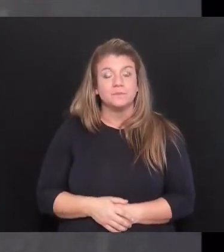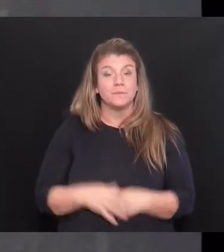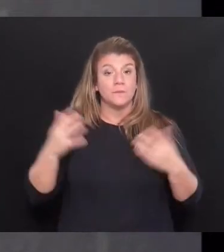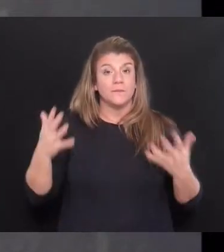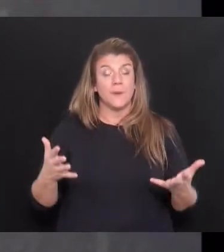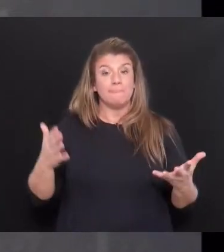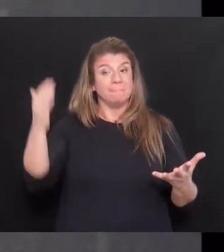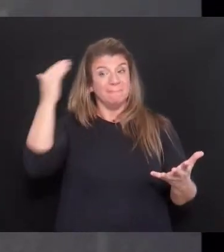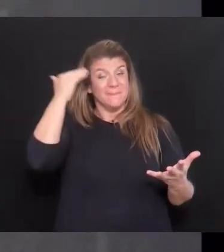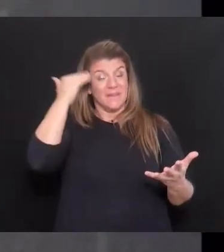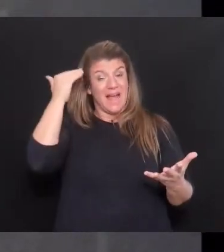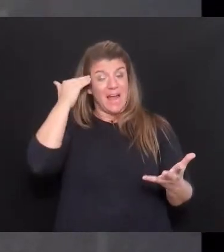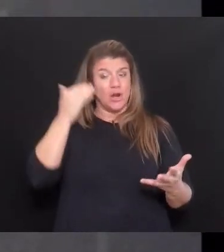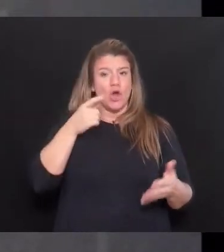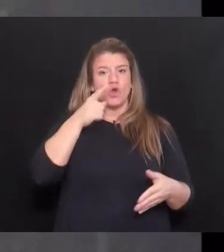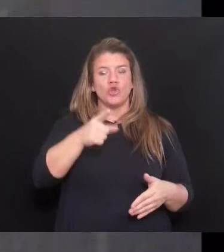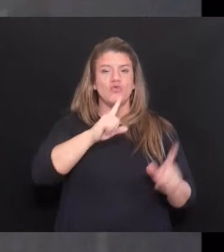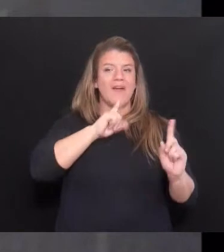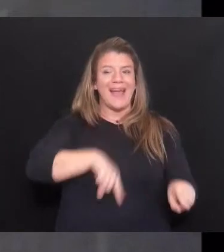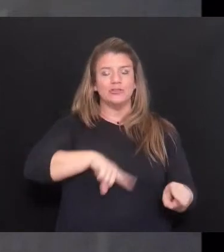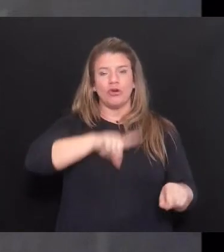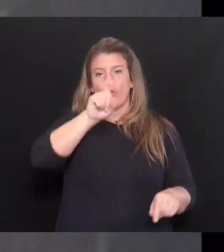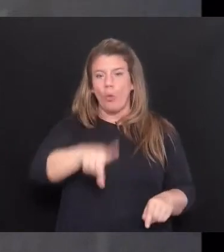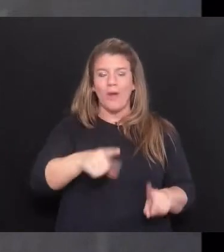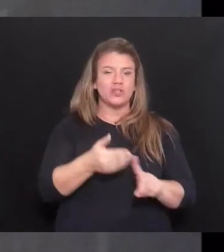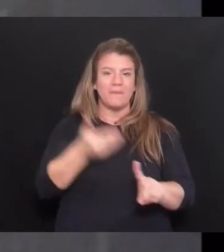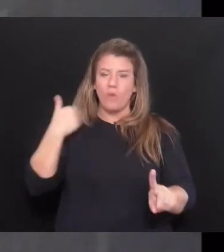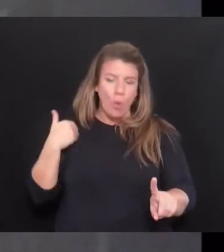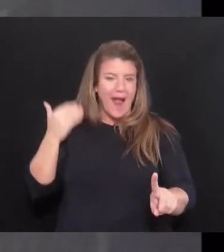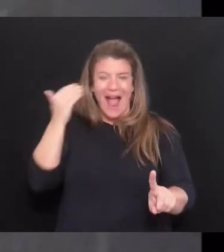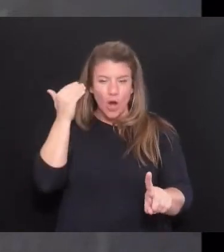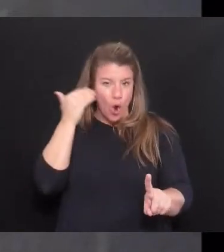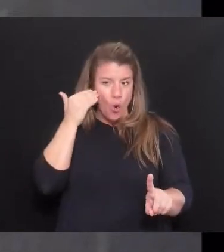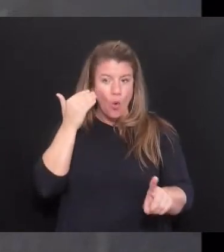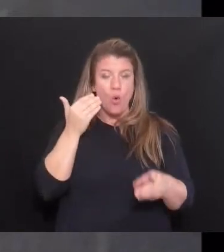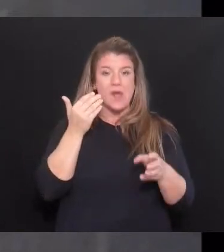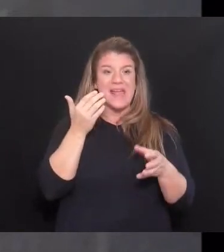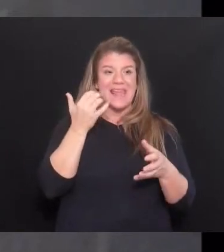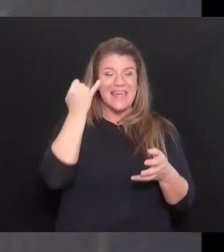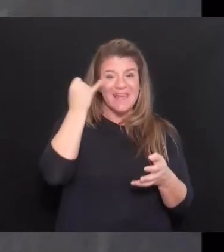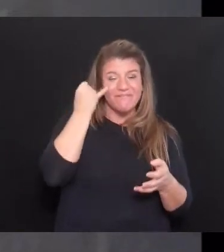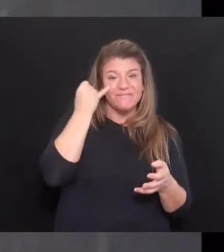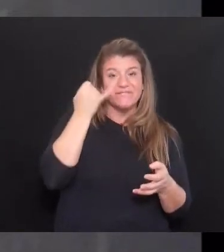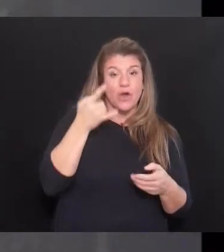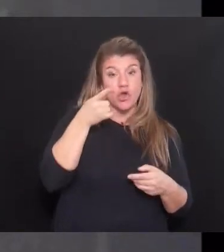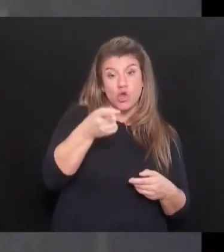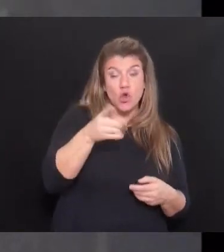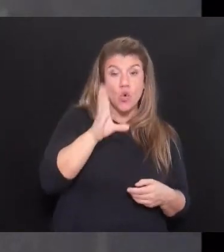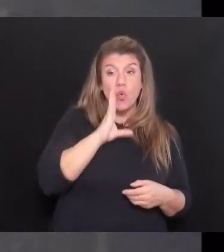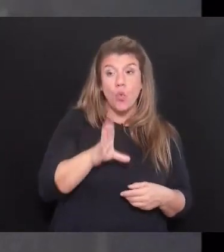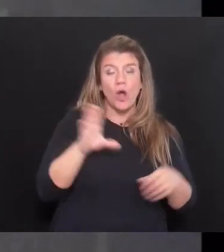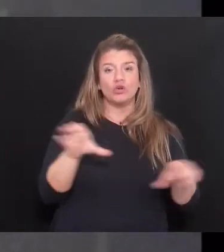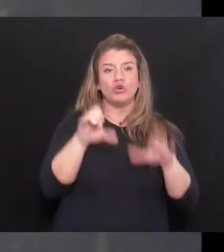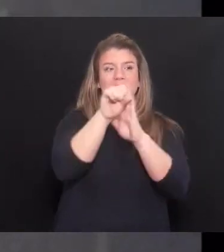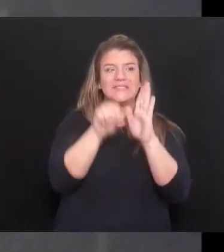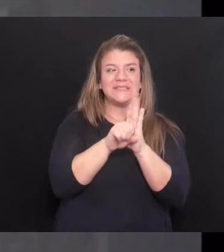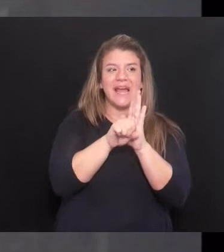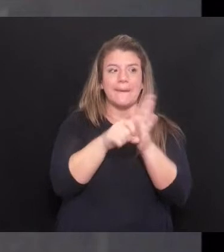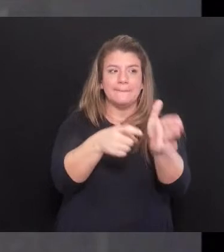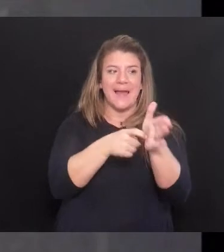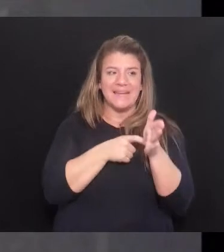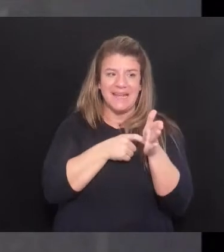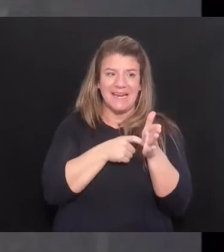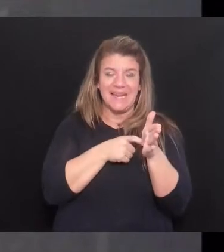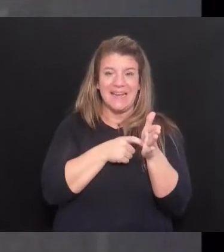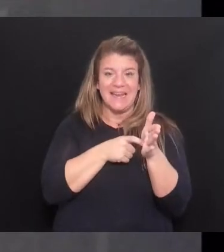Governor, I know you've answered the question before as to whether you would do a statewide mandate and you